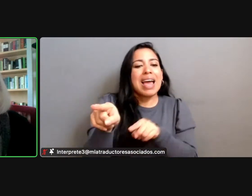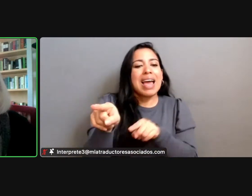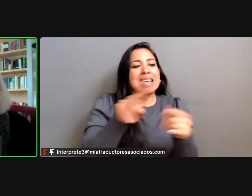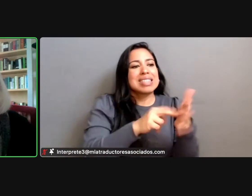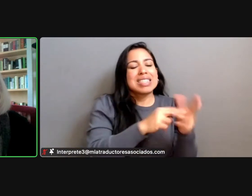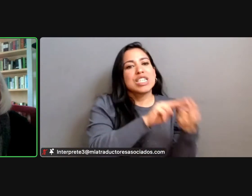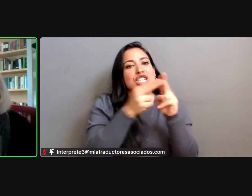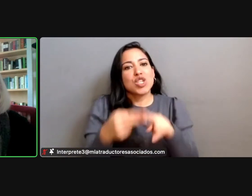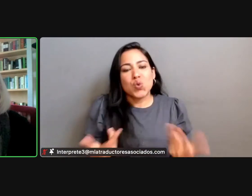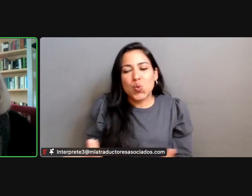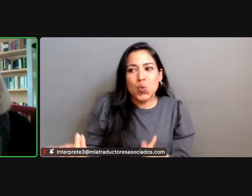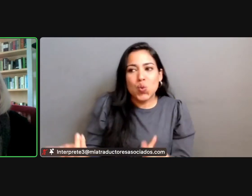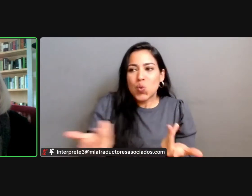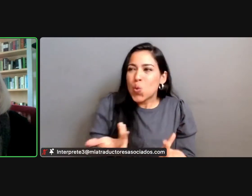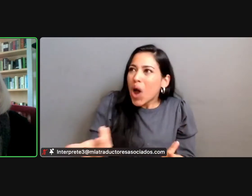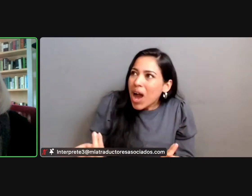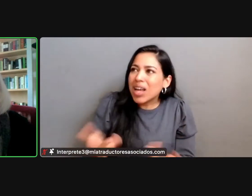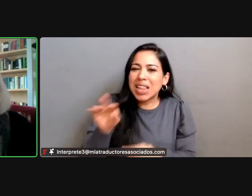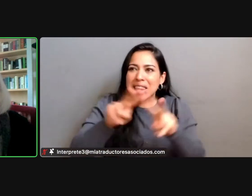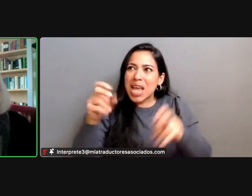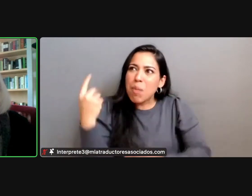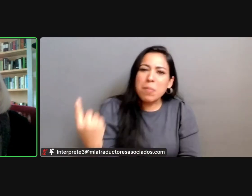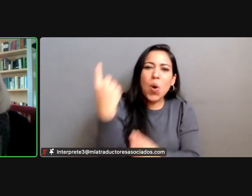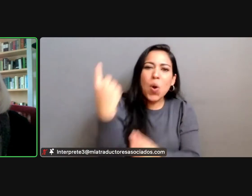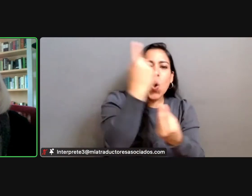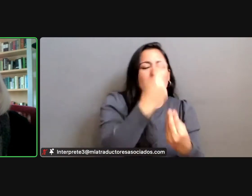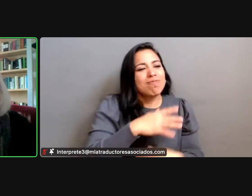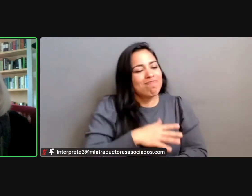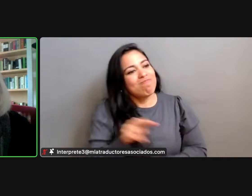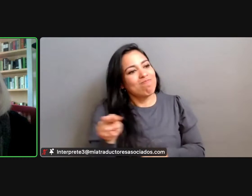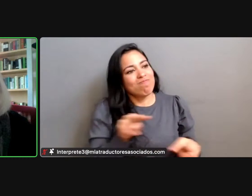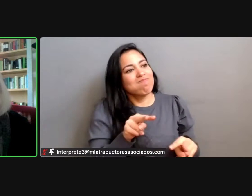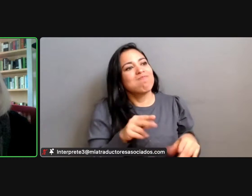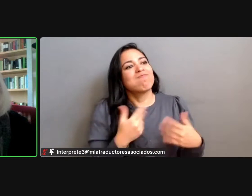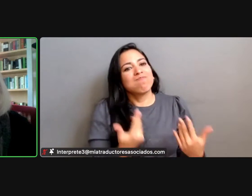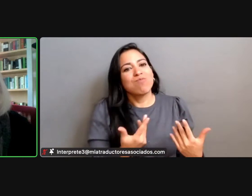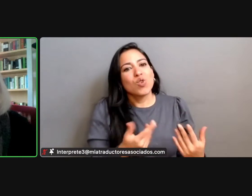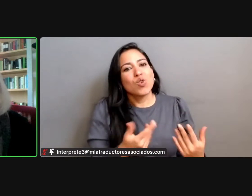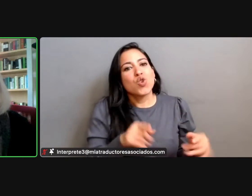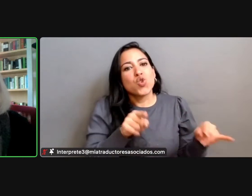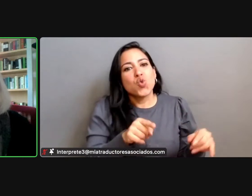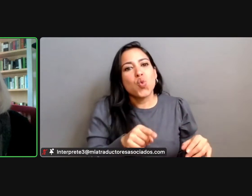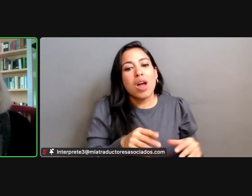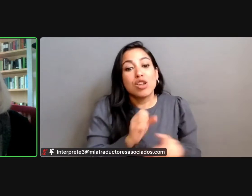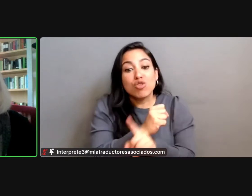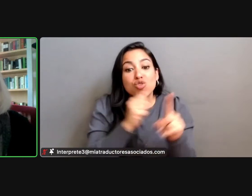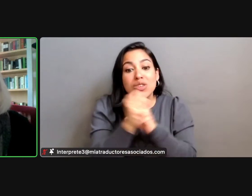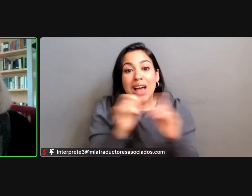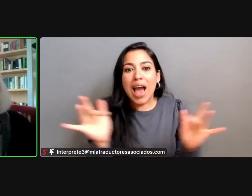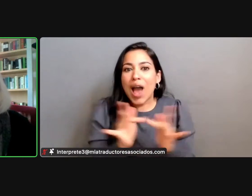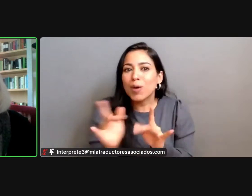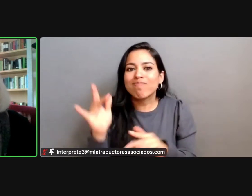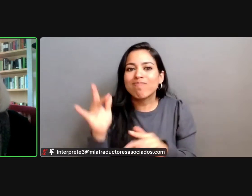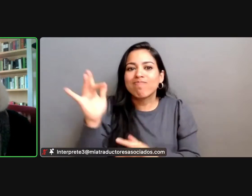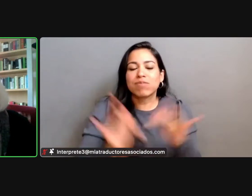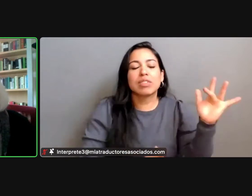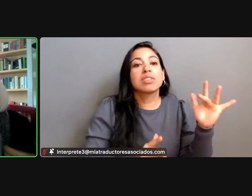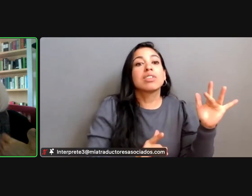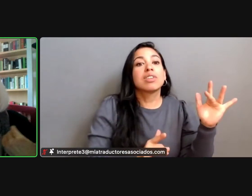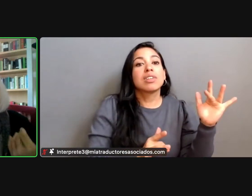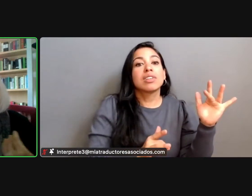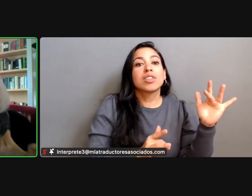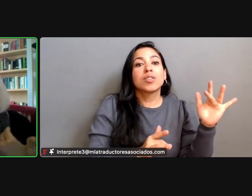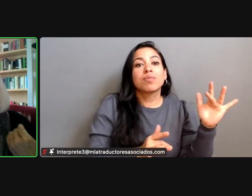have brought to a relative discredit of the political matter as a constitution of the social